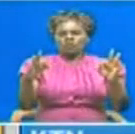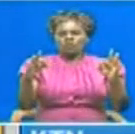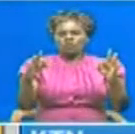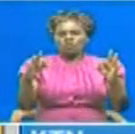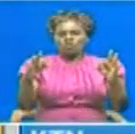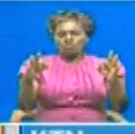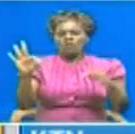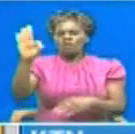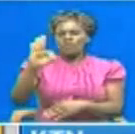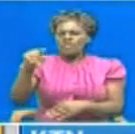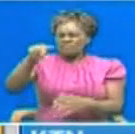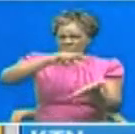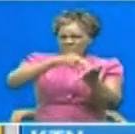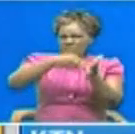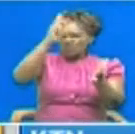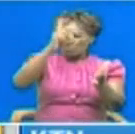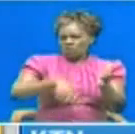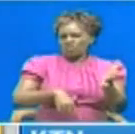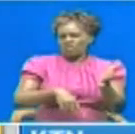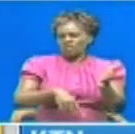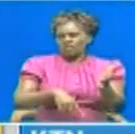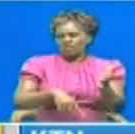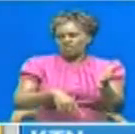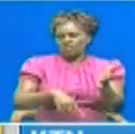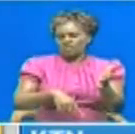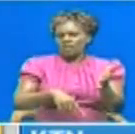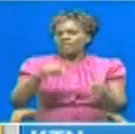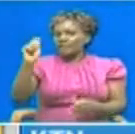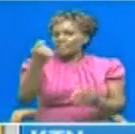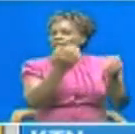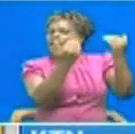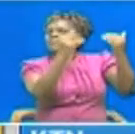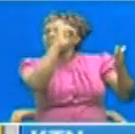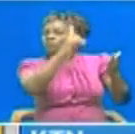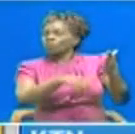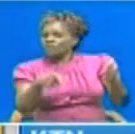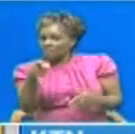quickly, what does that mean? What does it say? What should Kenyans expect?